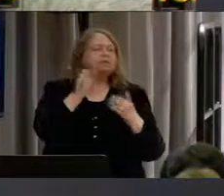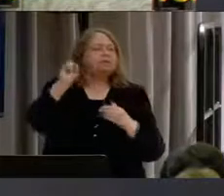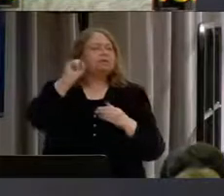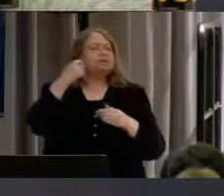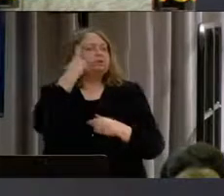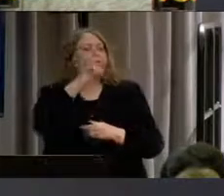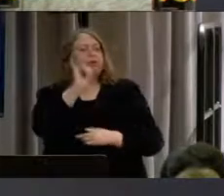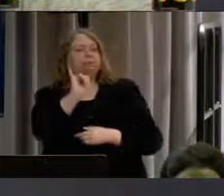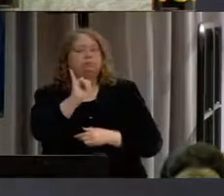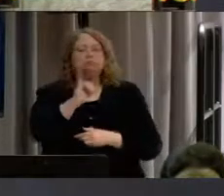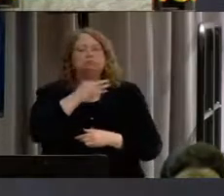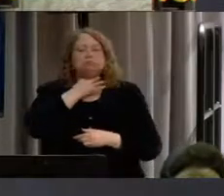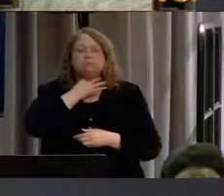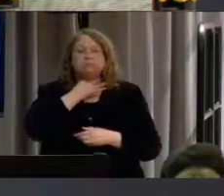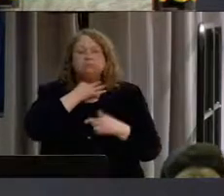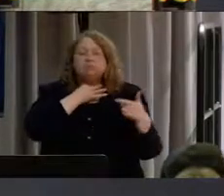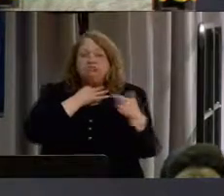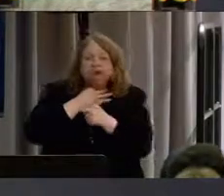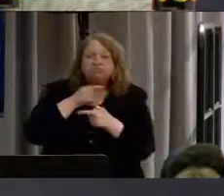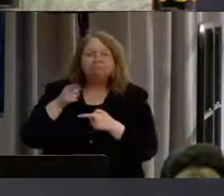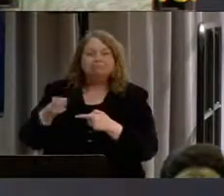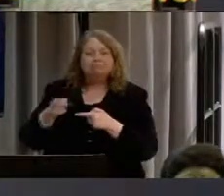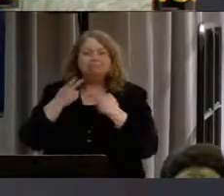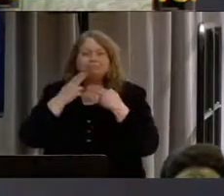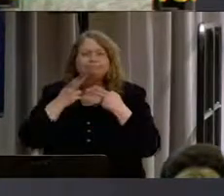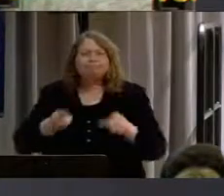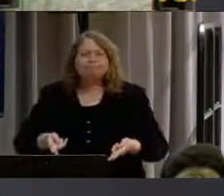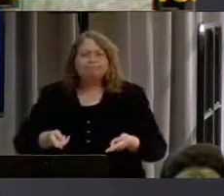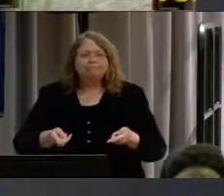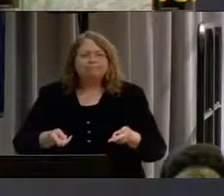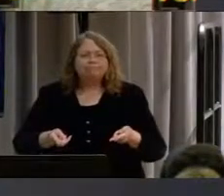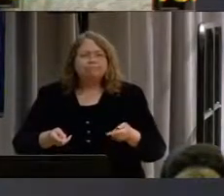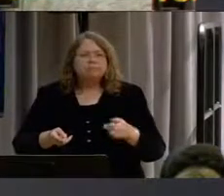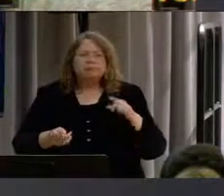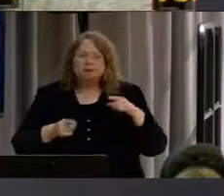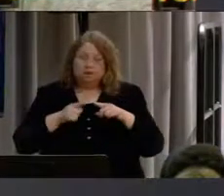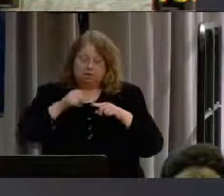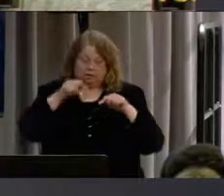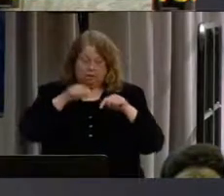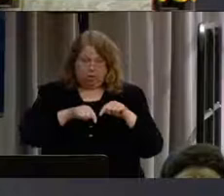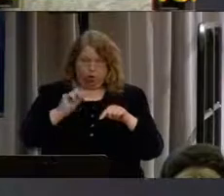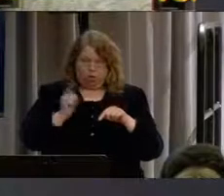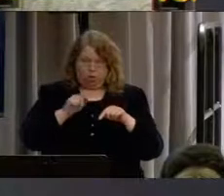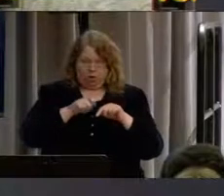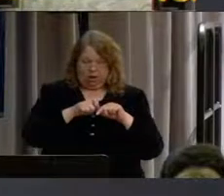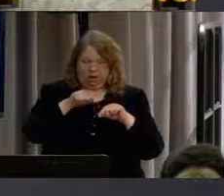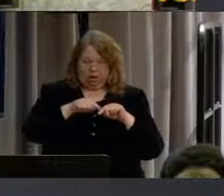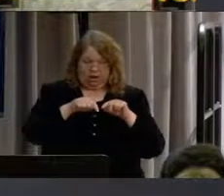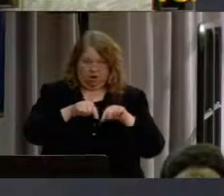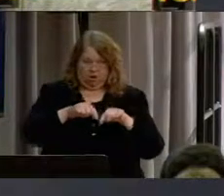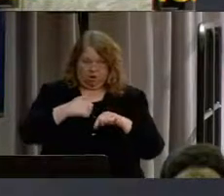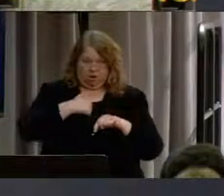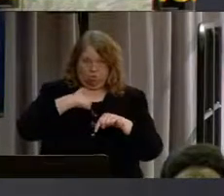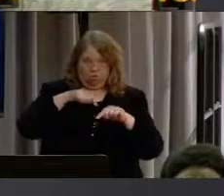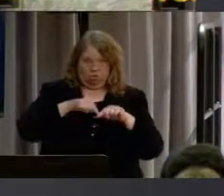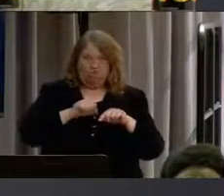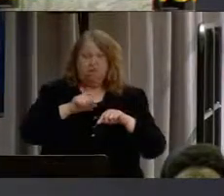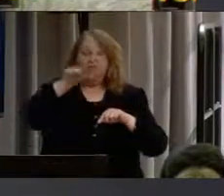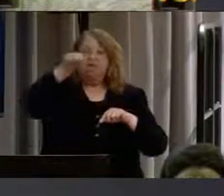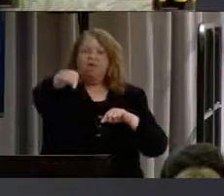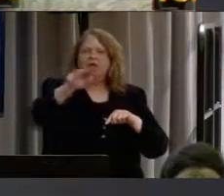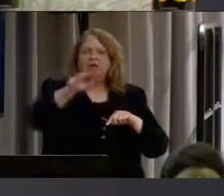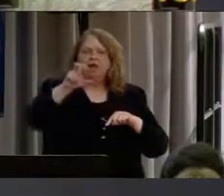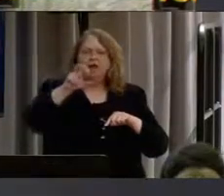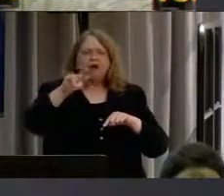campus. And he was shot more than 300 yards from where the National Guard fired.